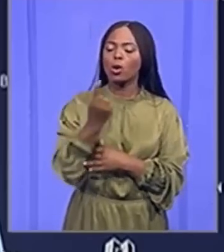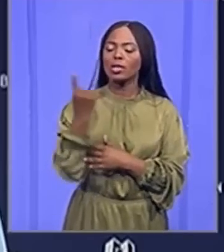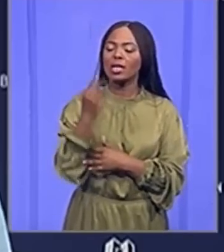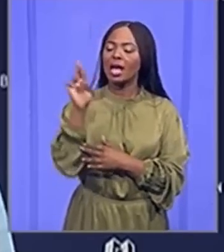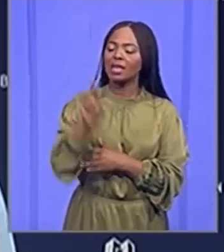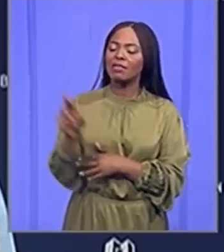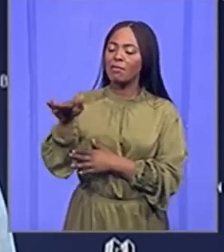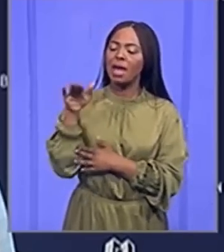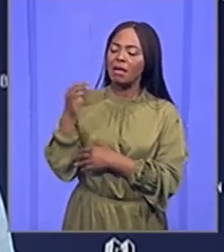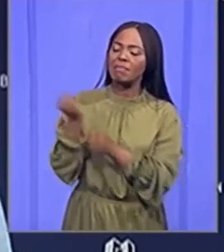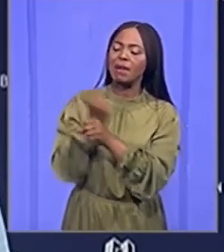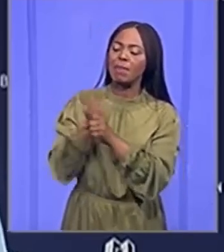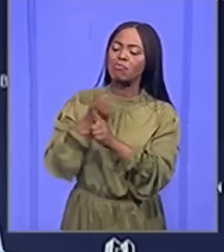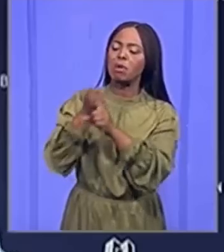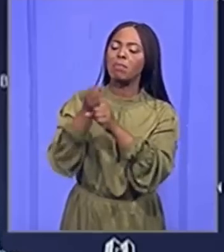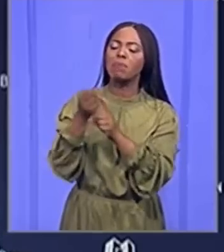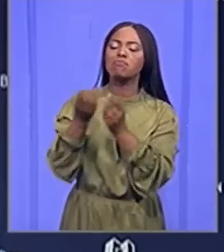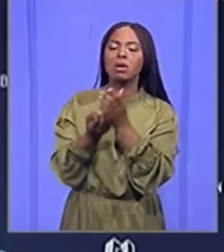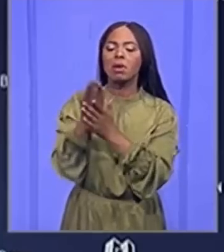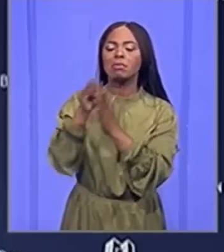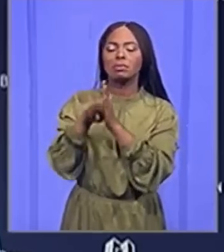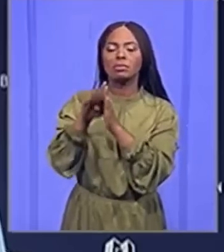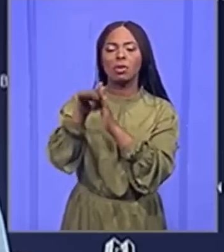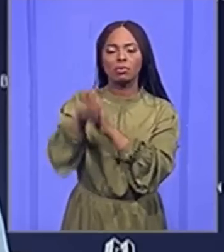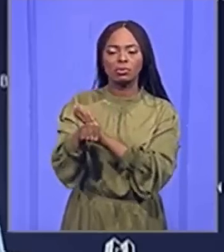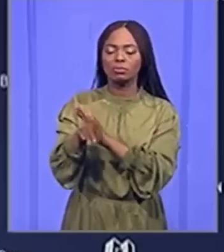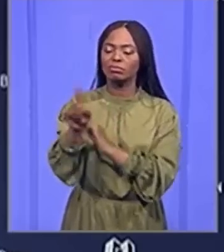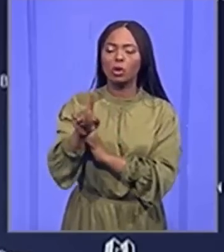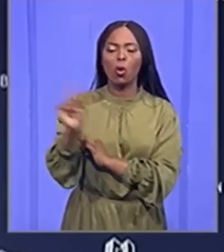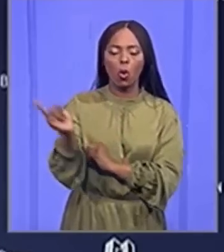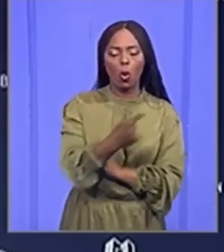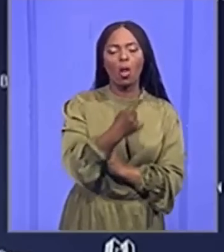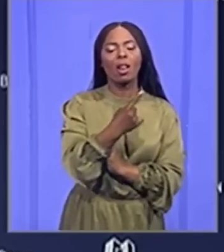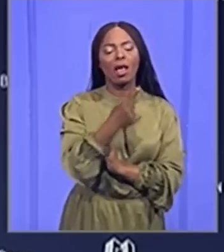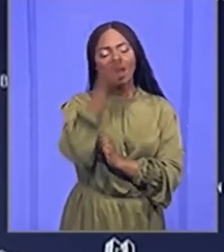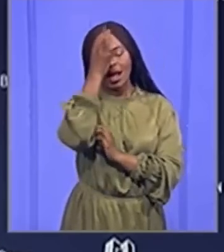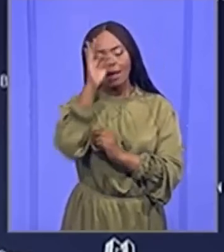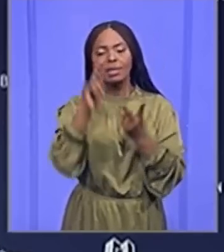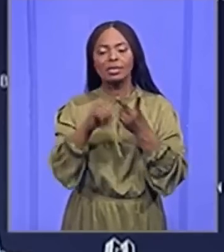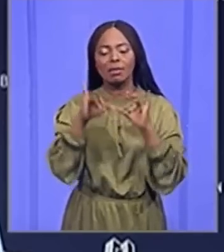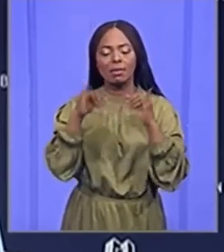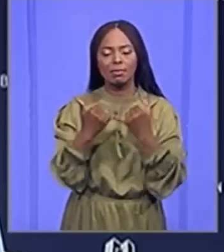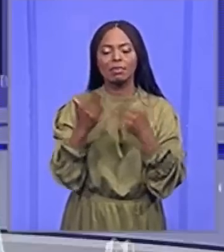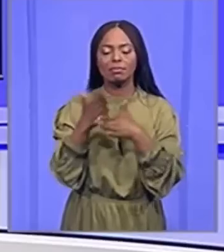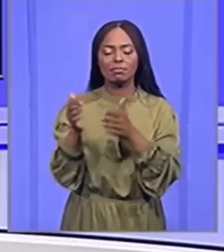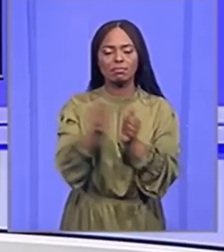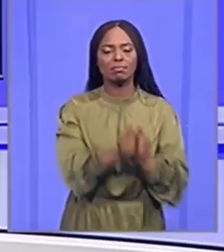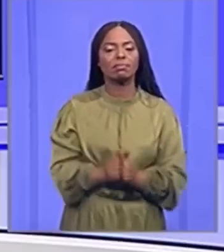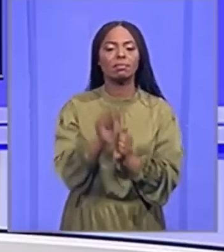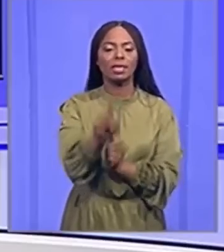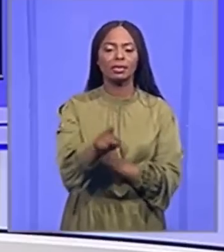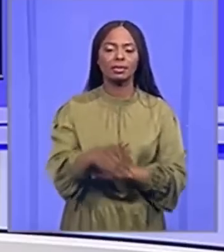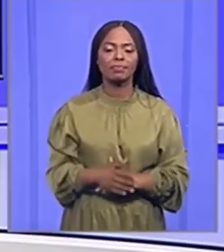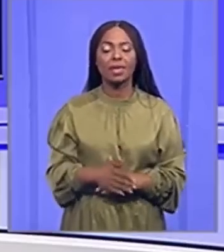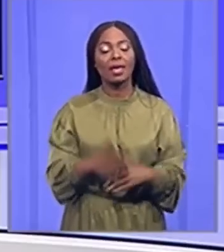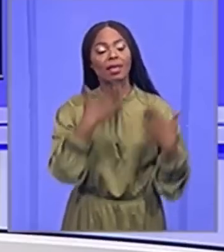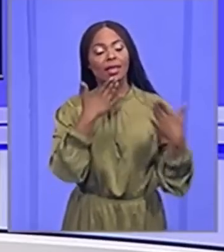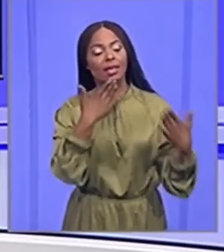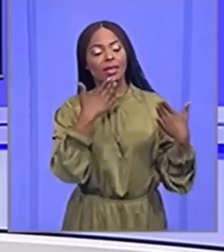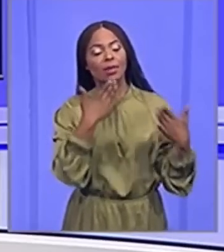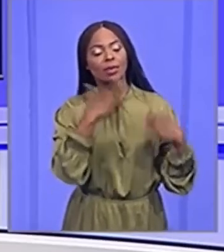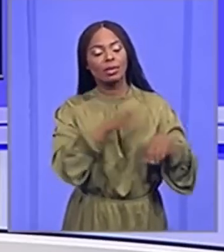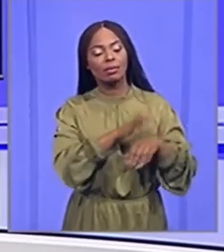be mmušo wa makala ka moka a amana le mmušo Tshepo ngwaneso re a leboahle ka nako ao